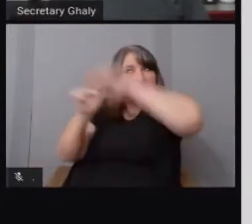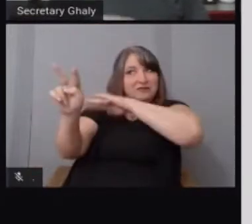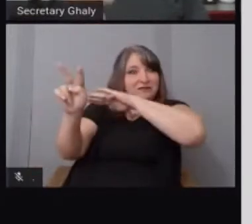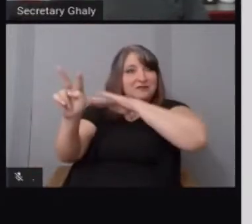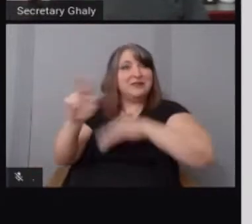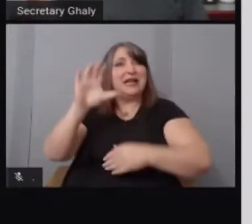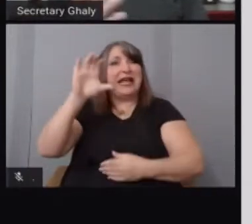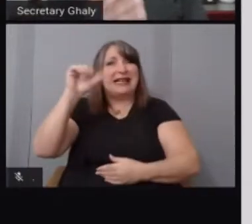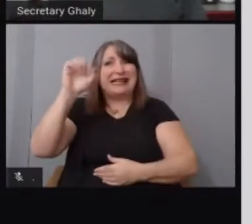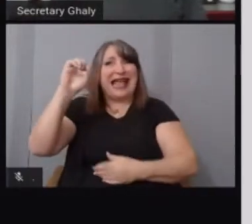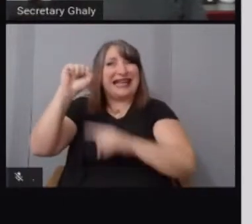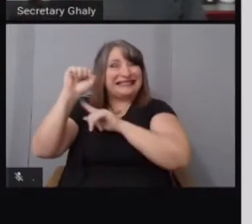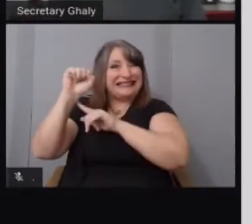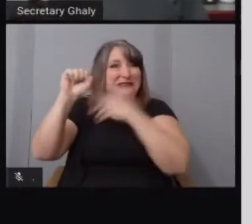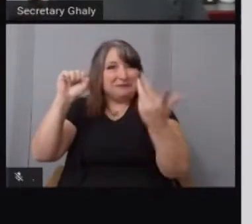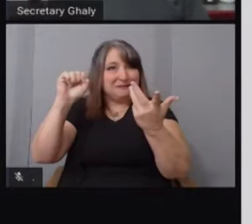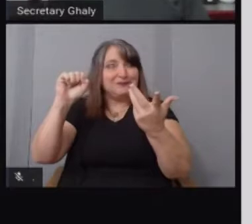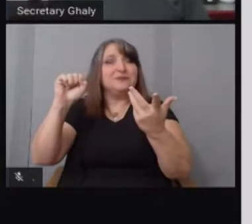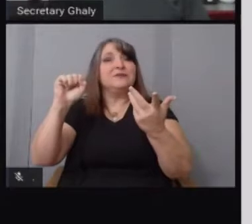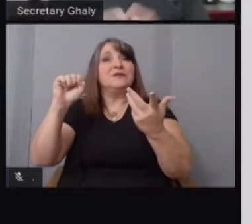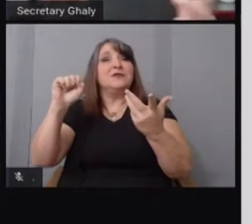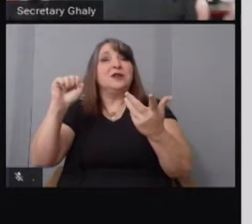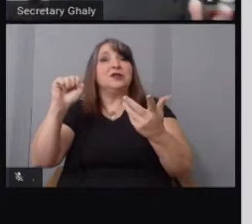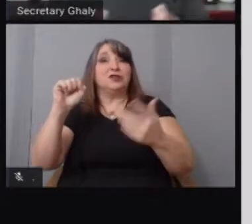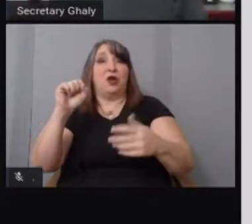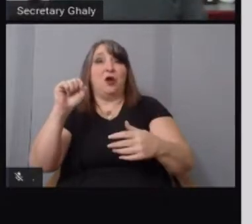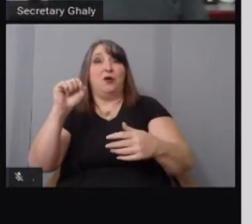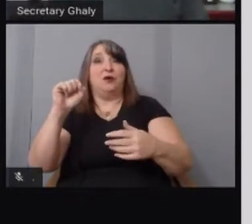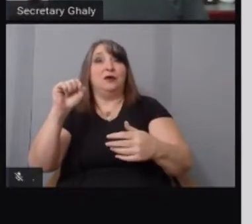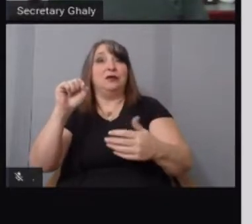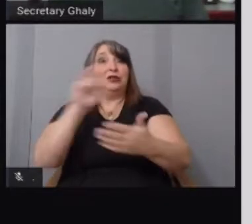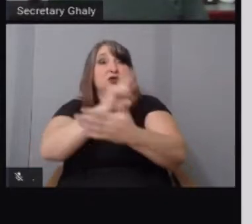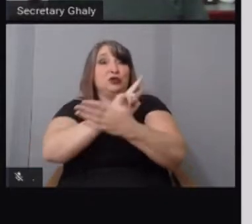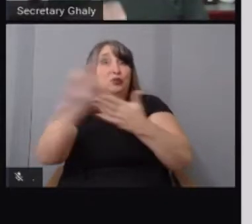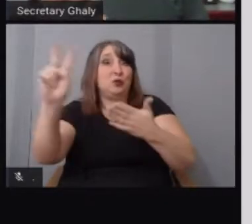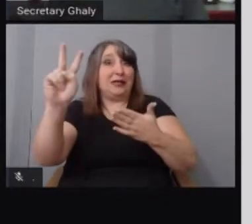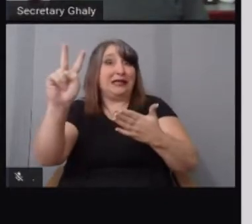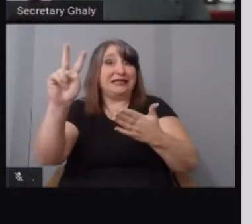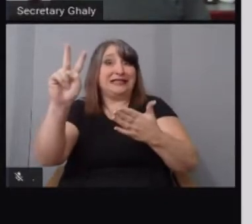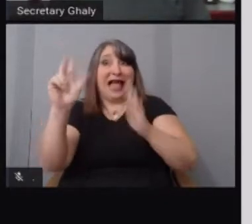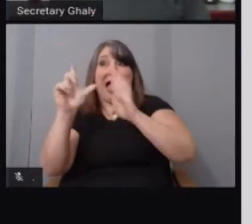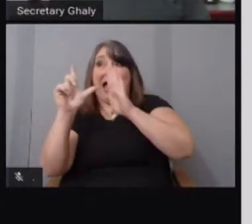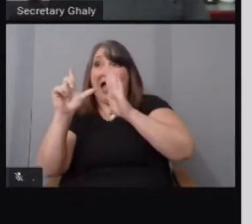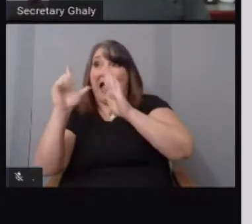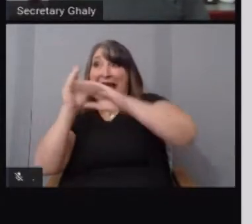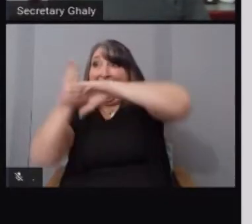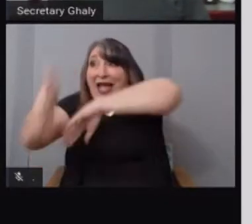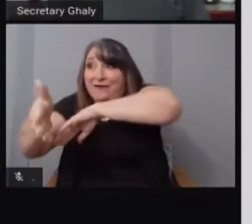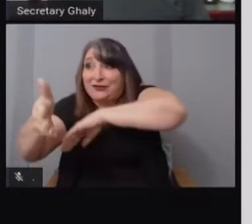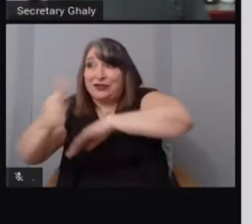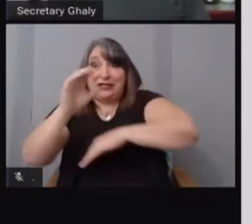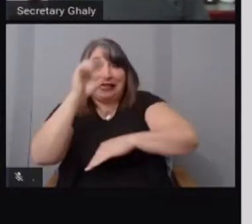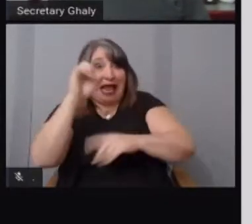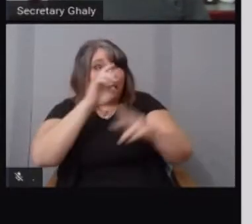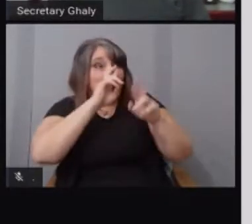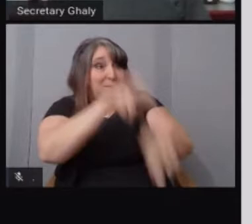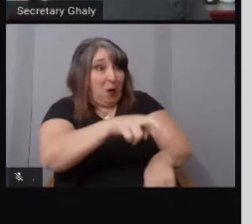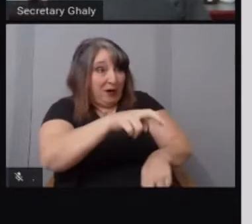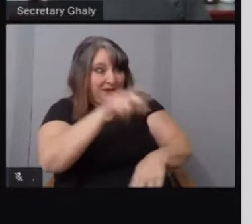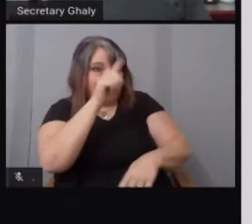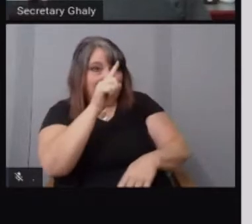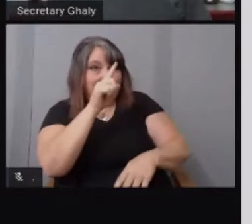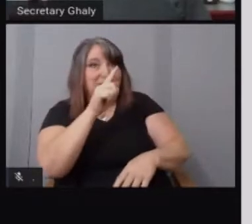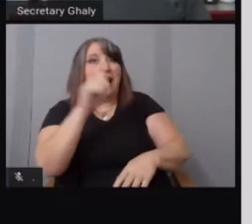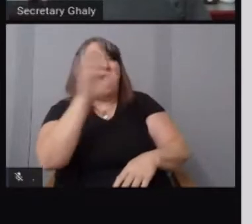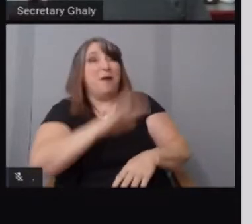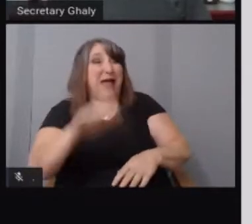is about 2 weeks after a case is reported or a set of cases are reported, we see about 12% of those cases end up in